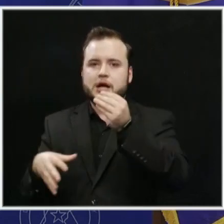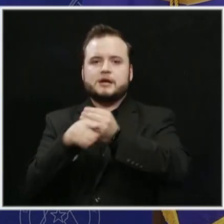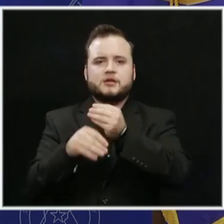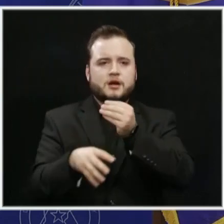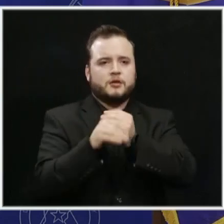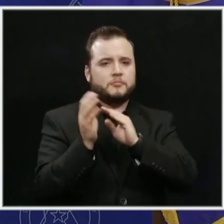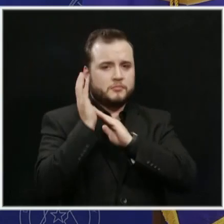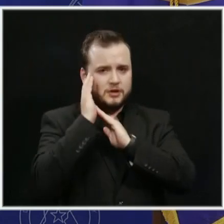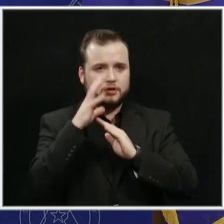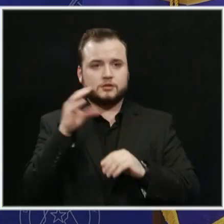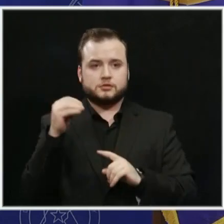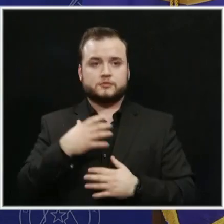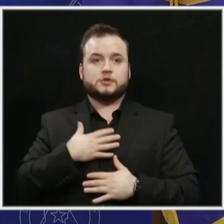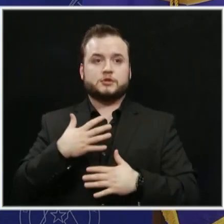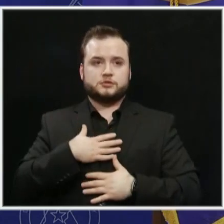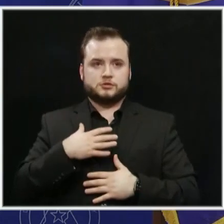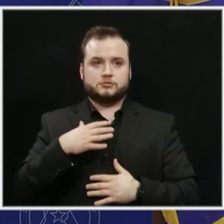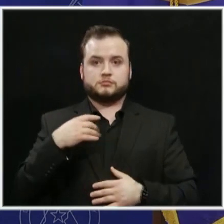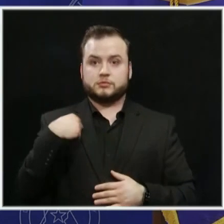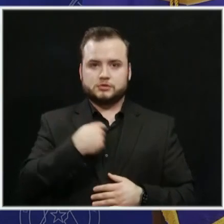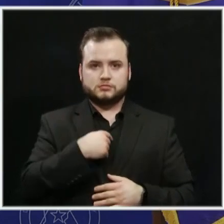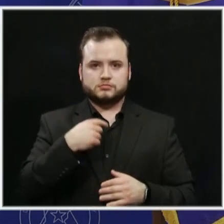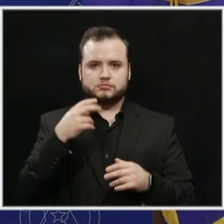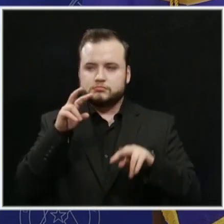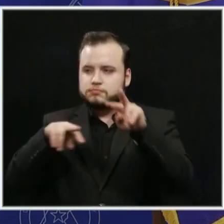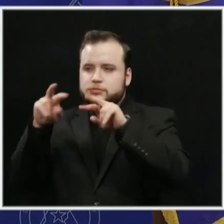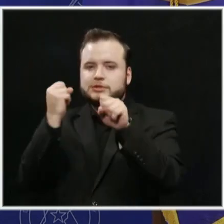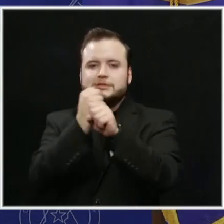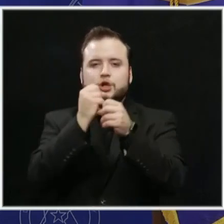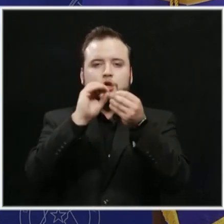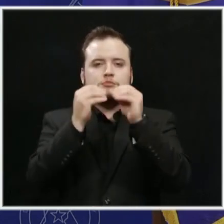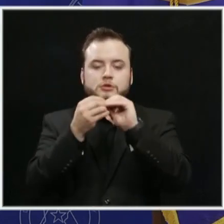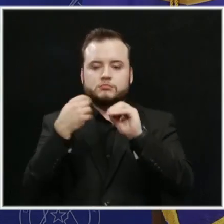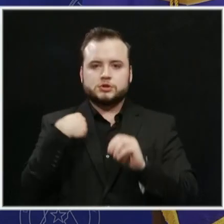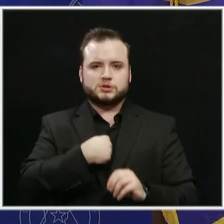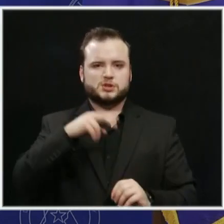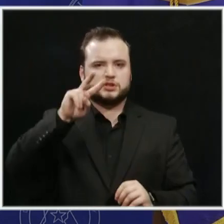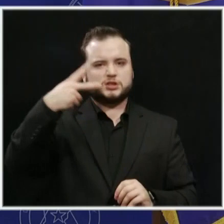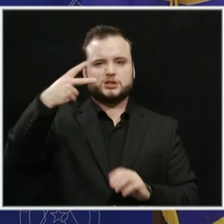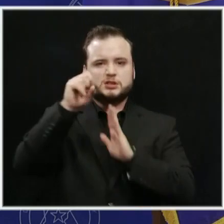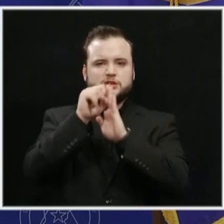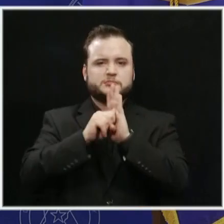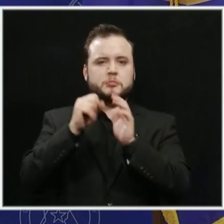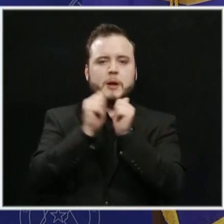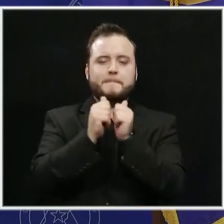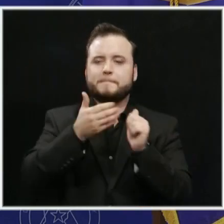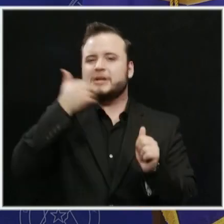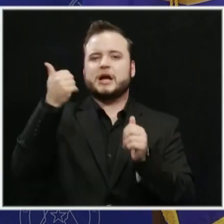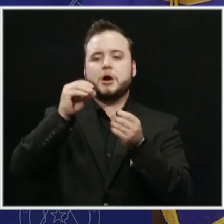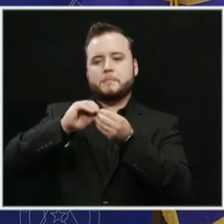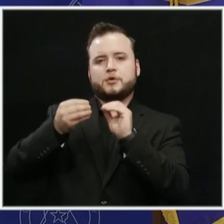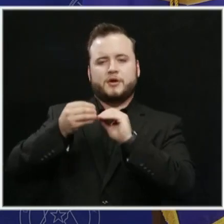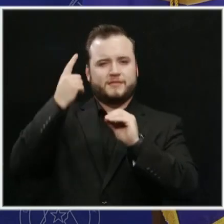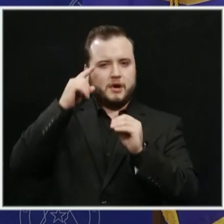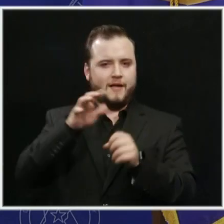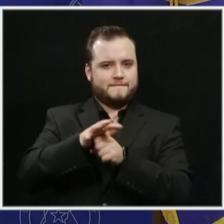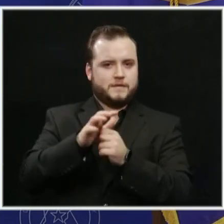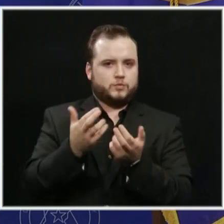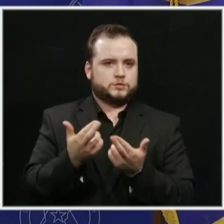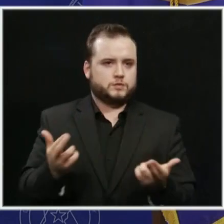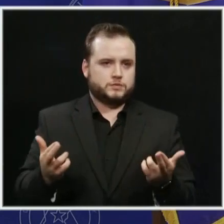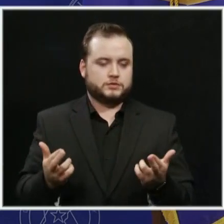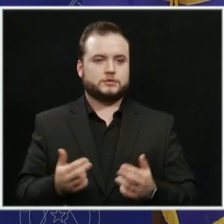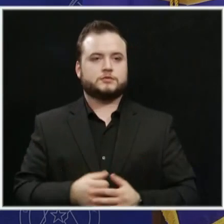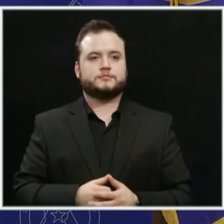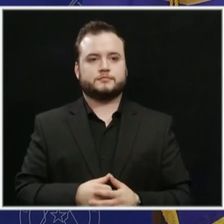for our intensive care resources. And as you watch events unfold in China and in Italy, please remember that in the United States, we have 3